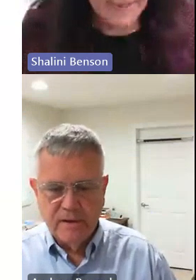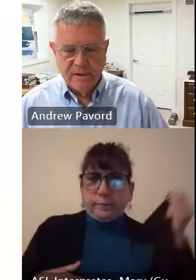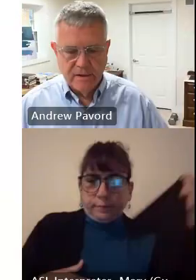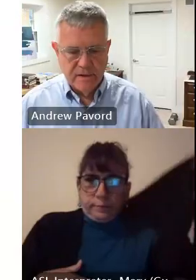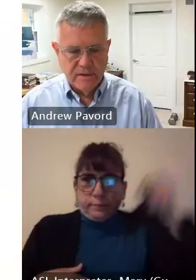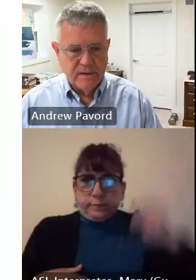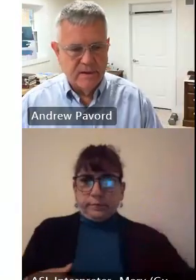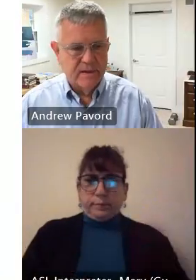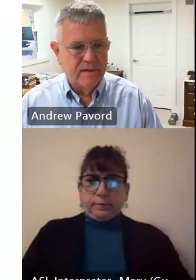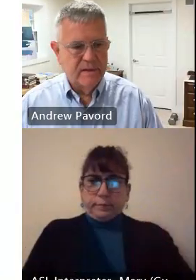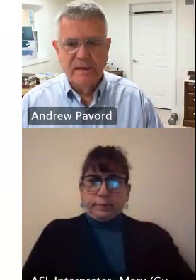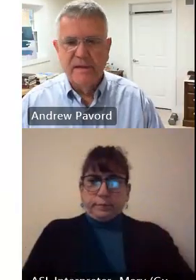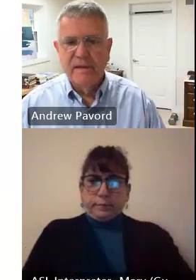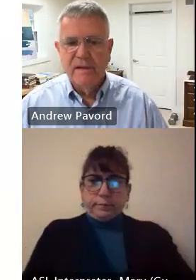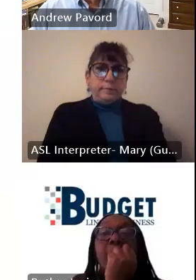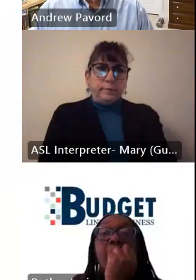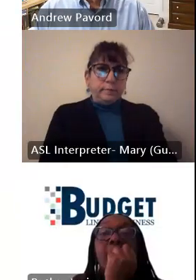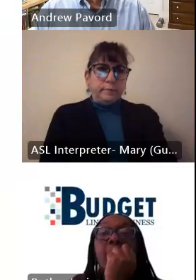Yep.